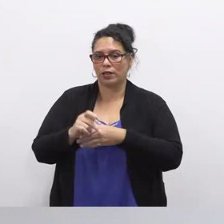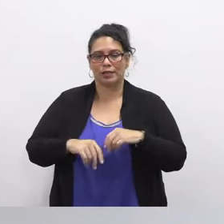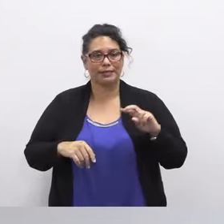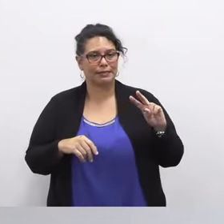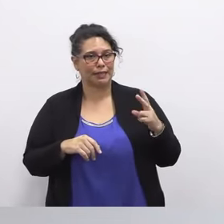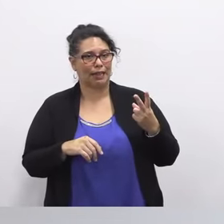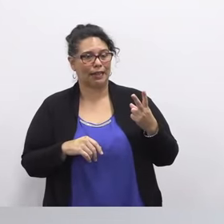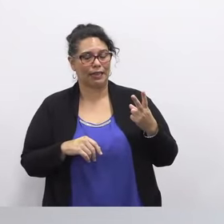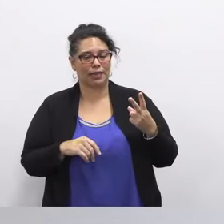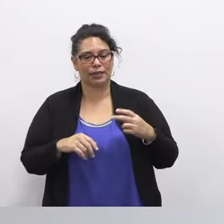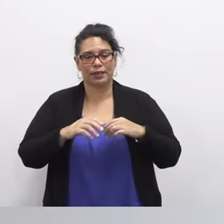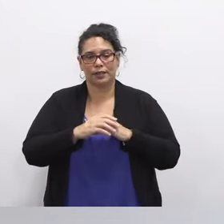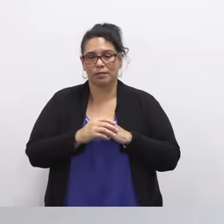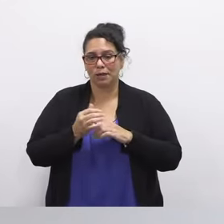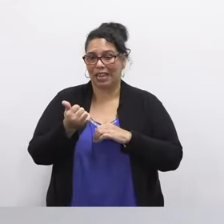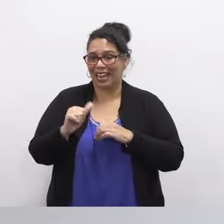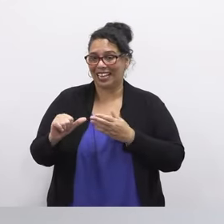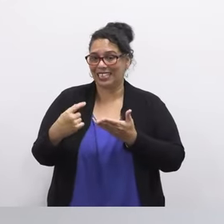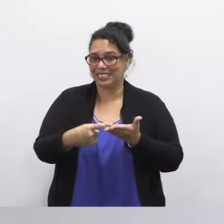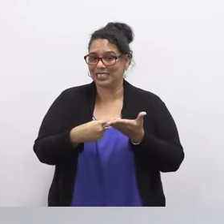Second. Any discussion?